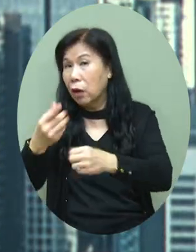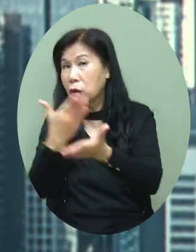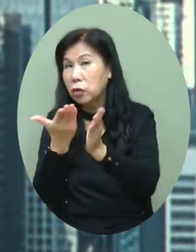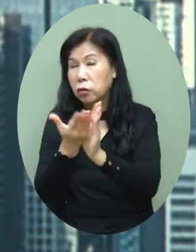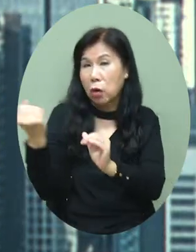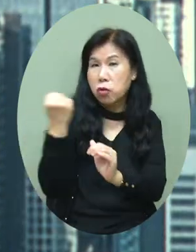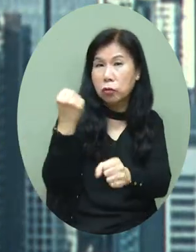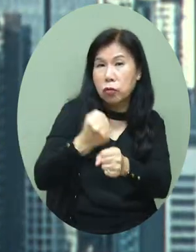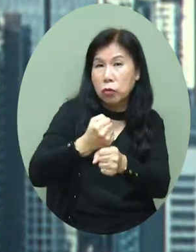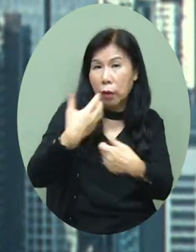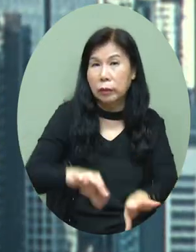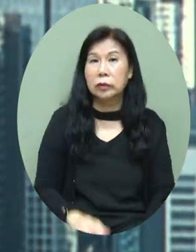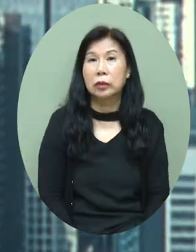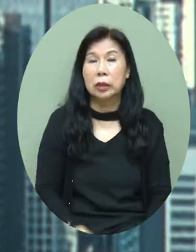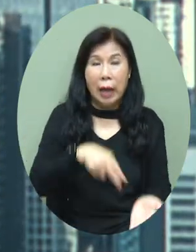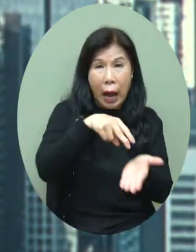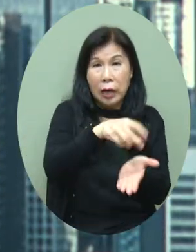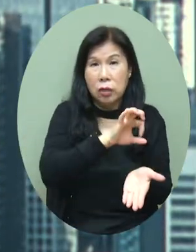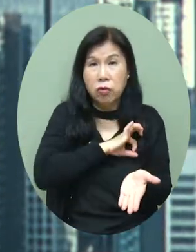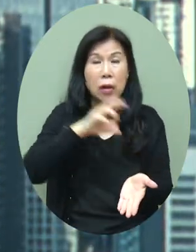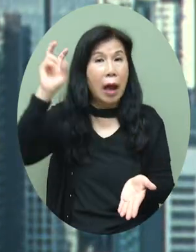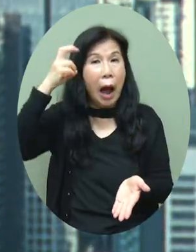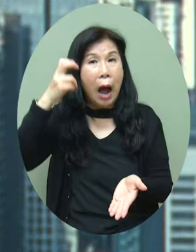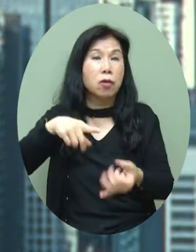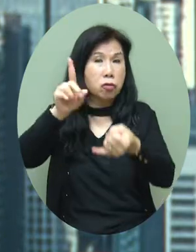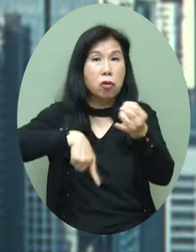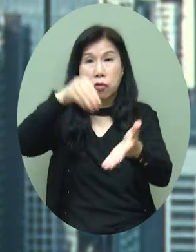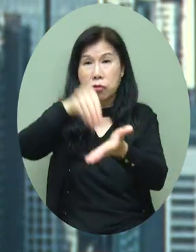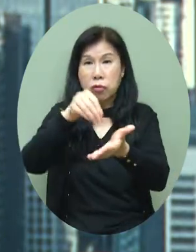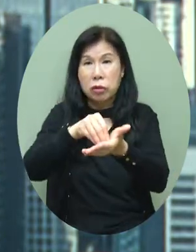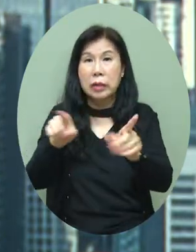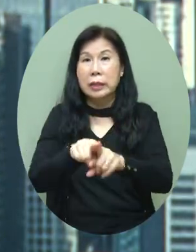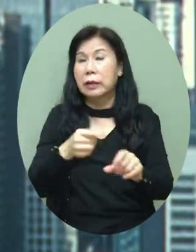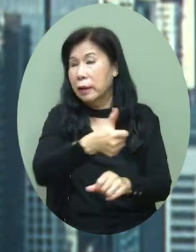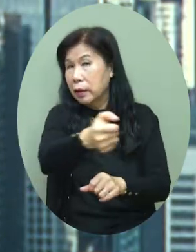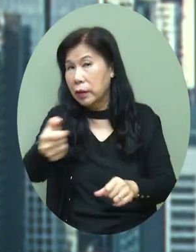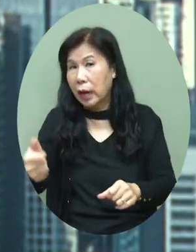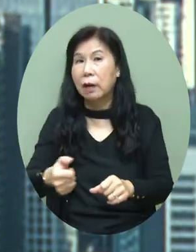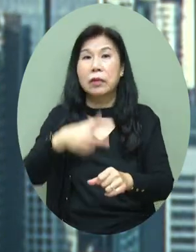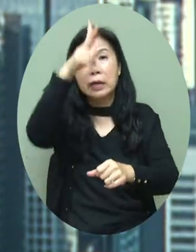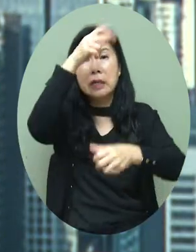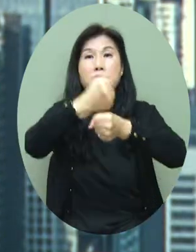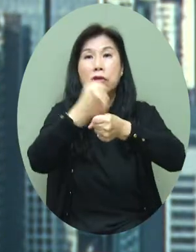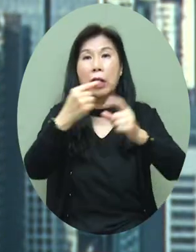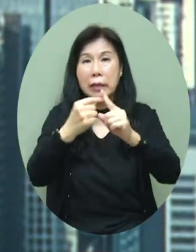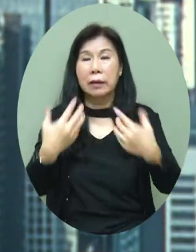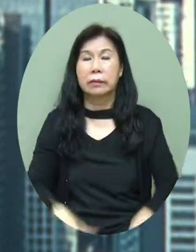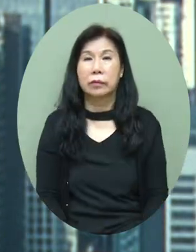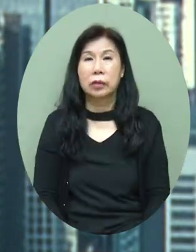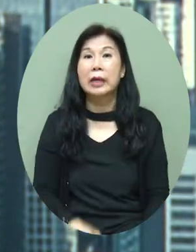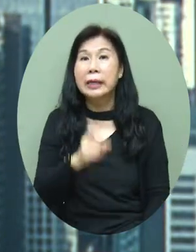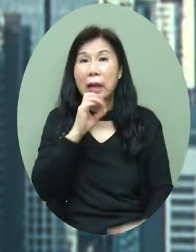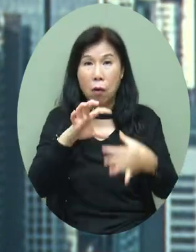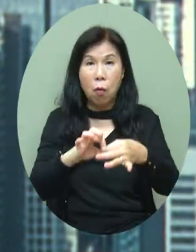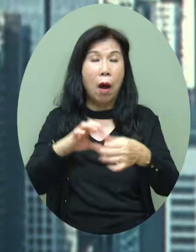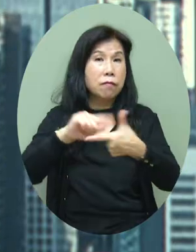Council when making this decision. As for the mechanism, I think we have to differentiate between what is the